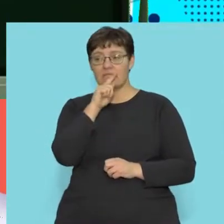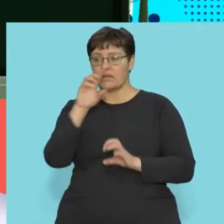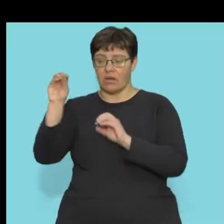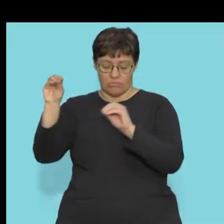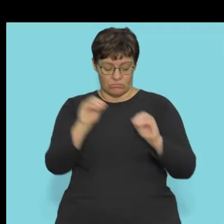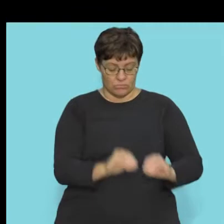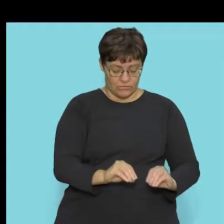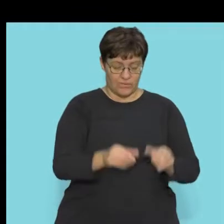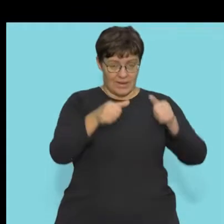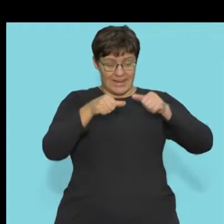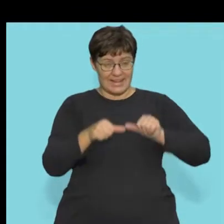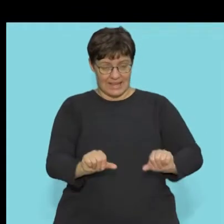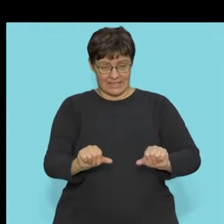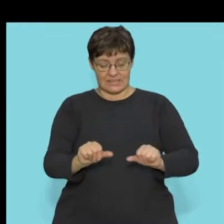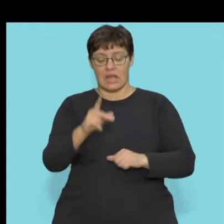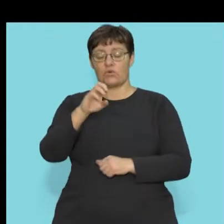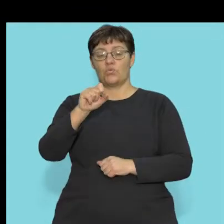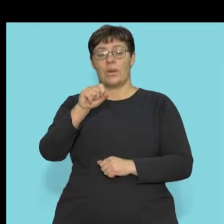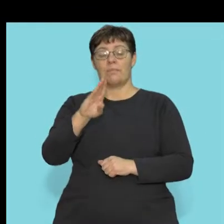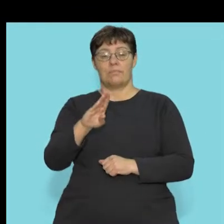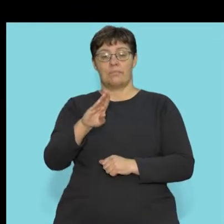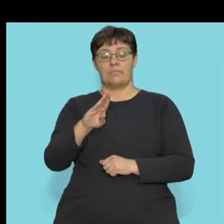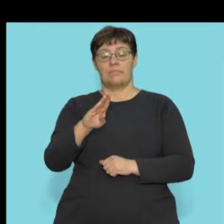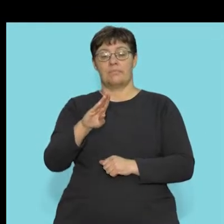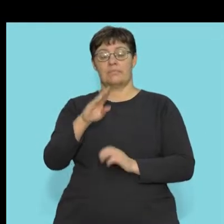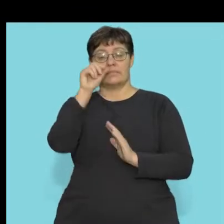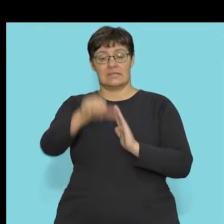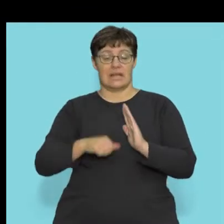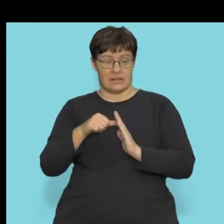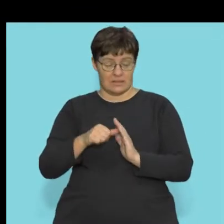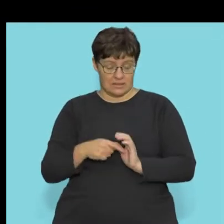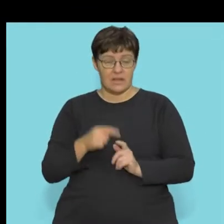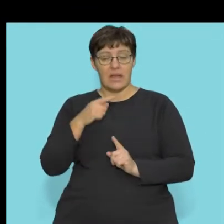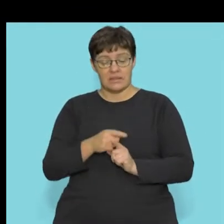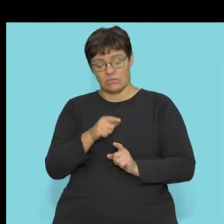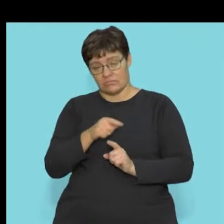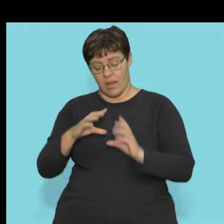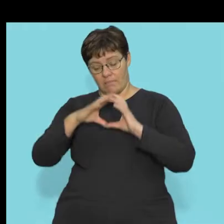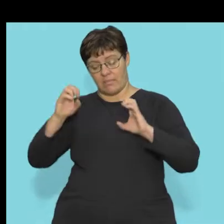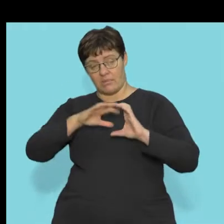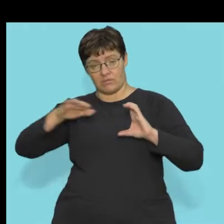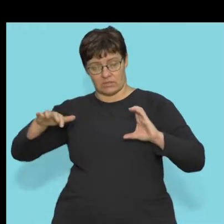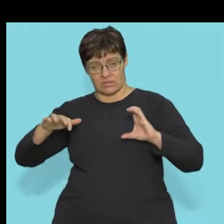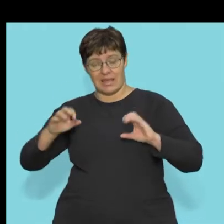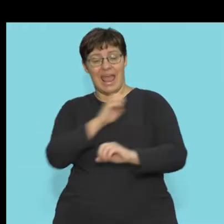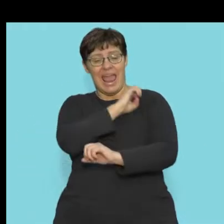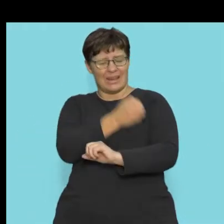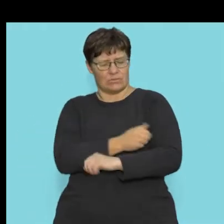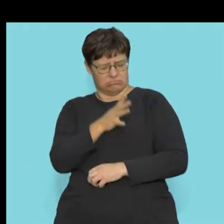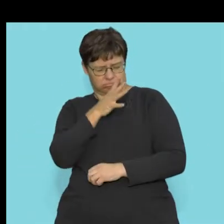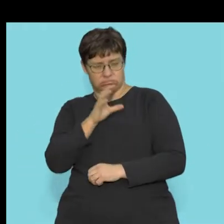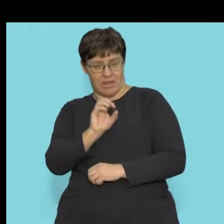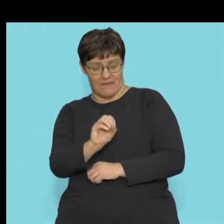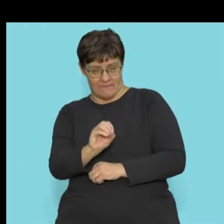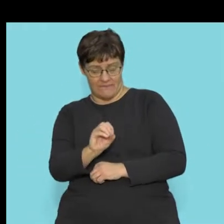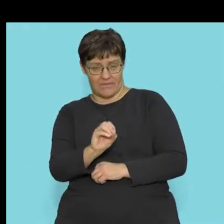then moves into the next stage, which is the Krebs cycle, into the mitochondria, and the energy-rich hydrogen atoms, which are